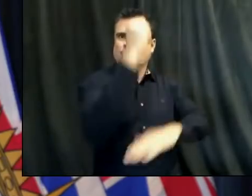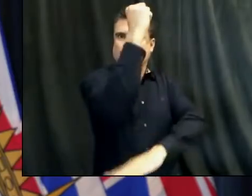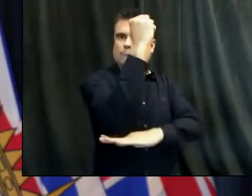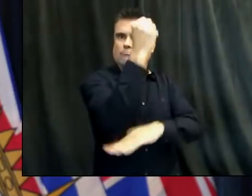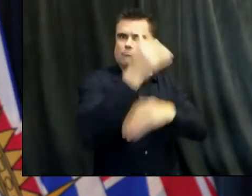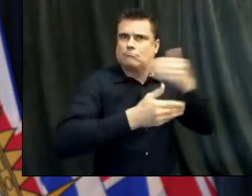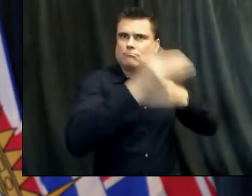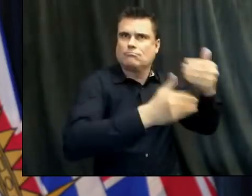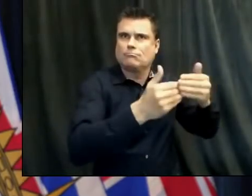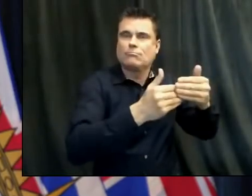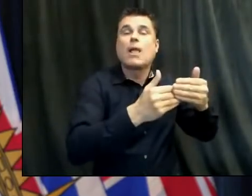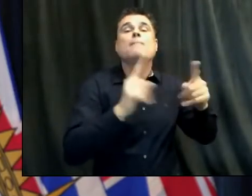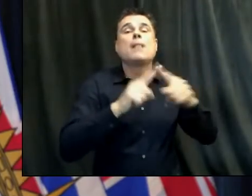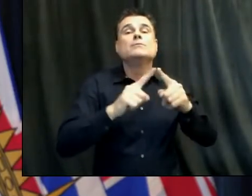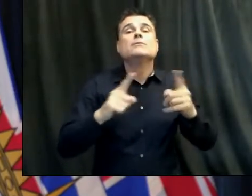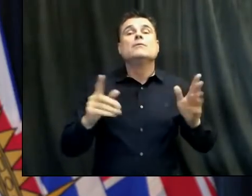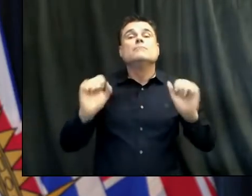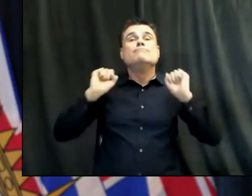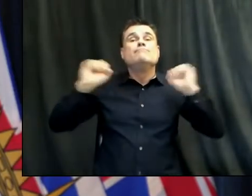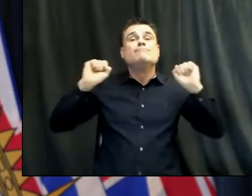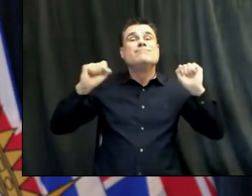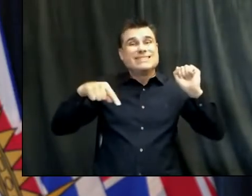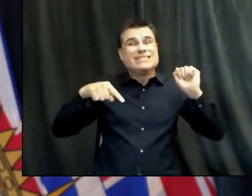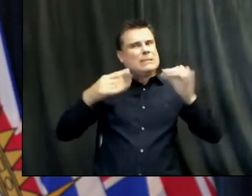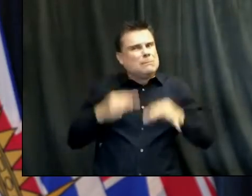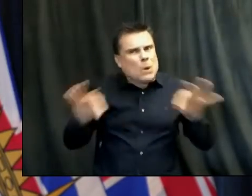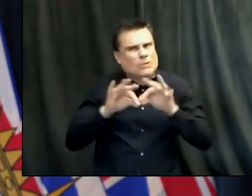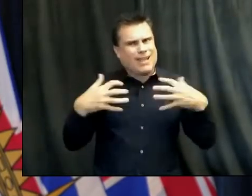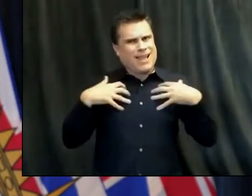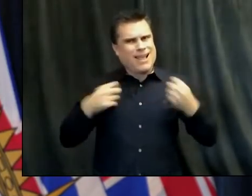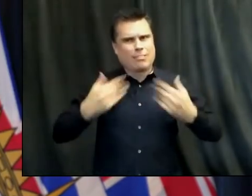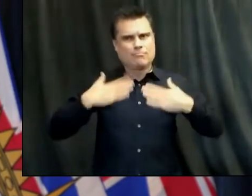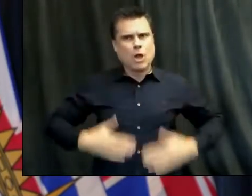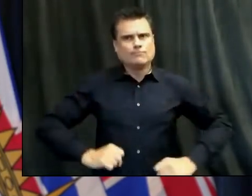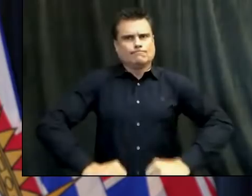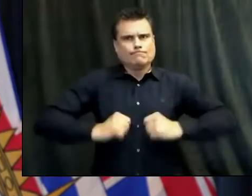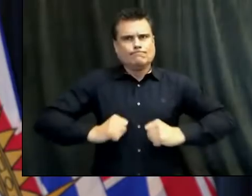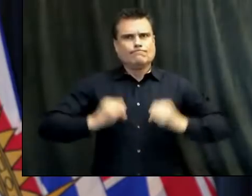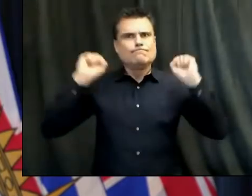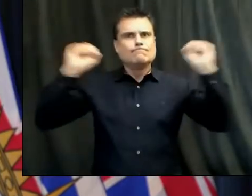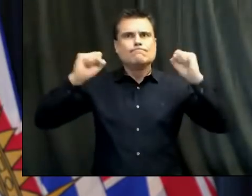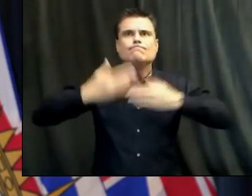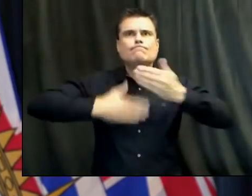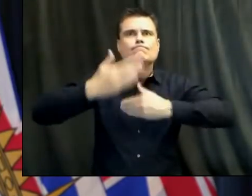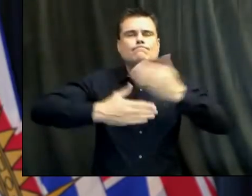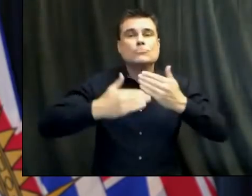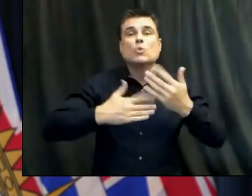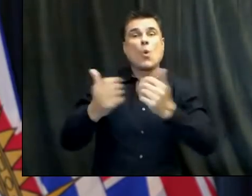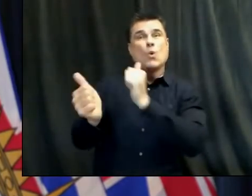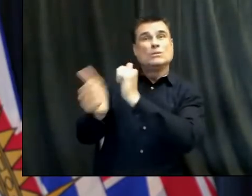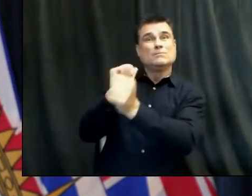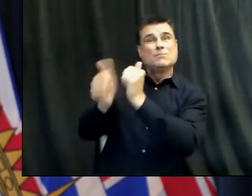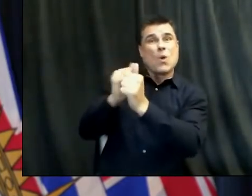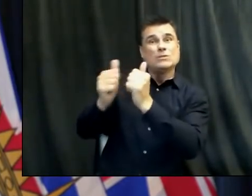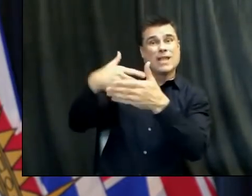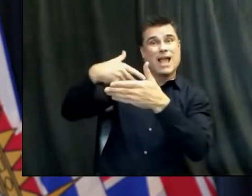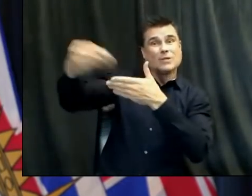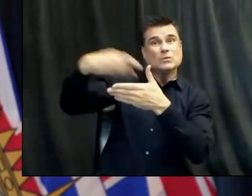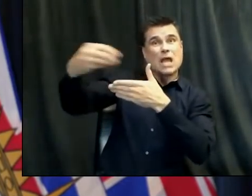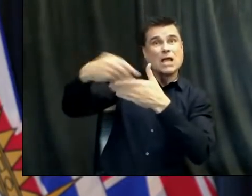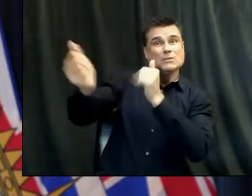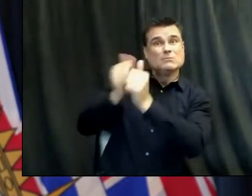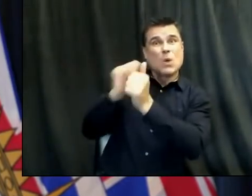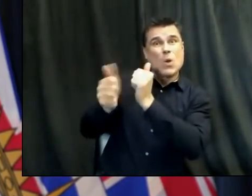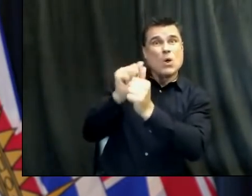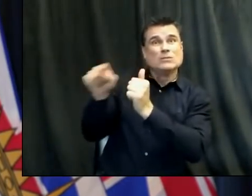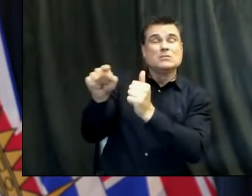particularly children's outdoor sports, what we have said is we've looked at where the issues are around transmission, and they mostly are on